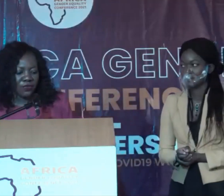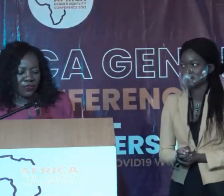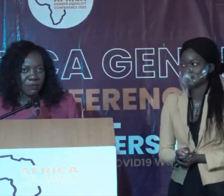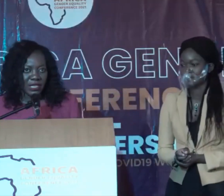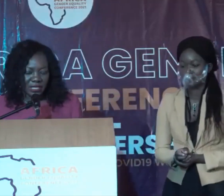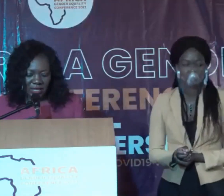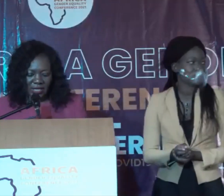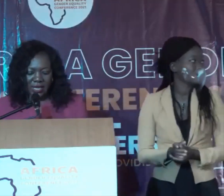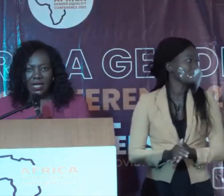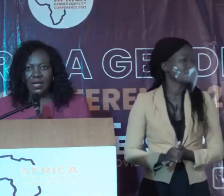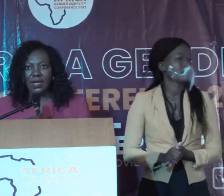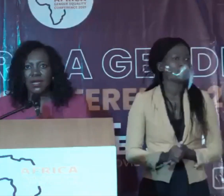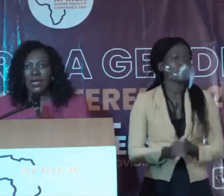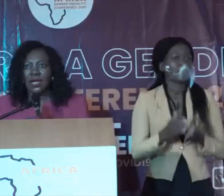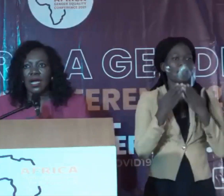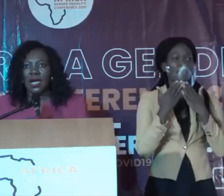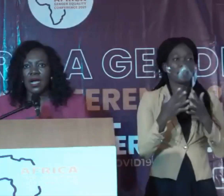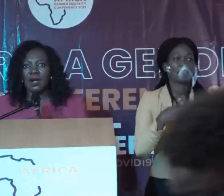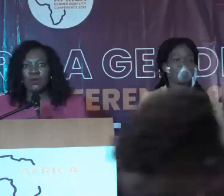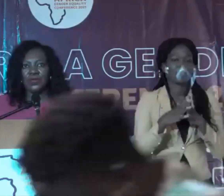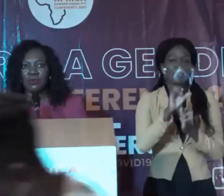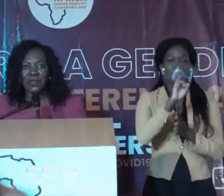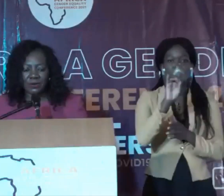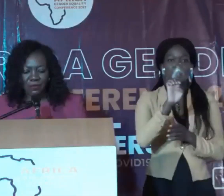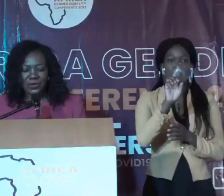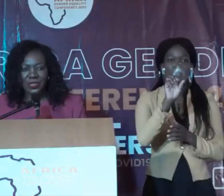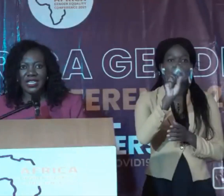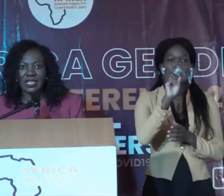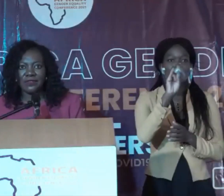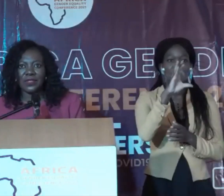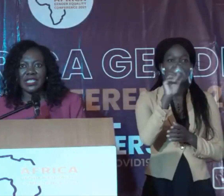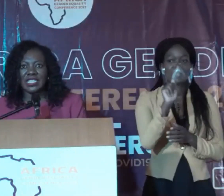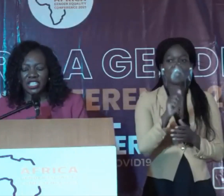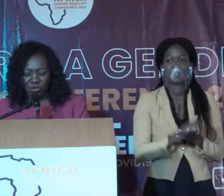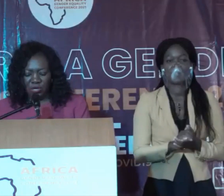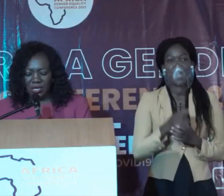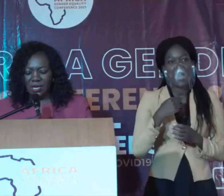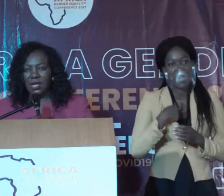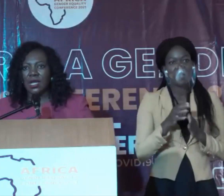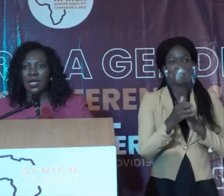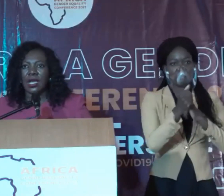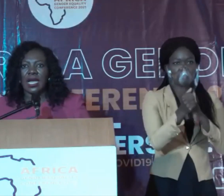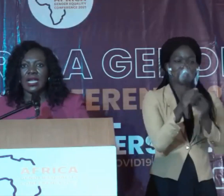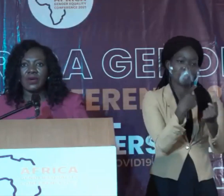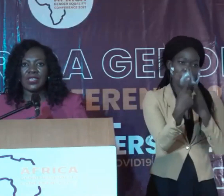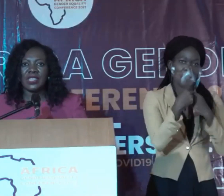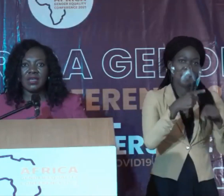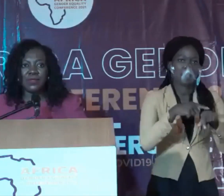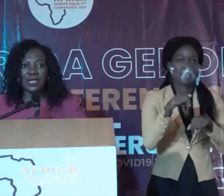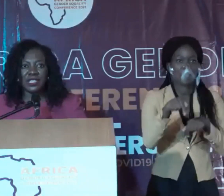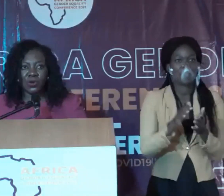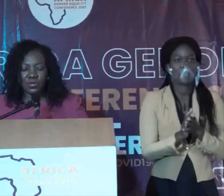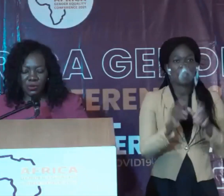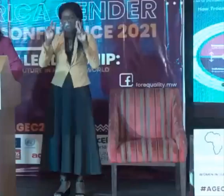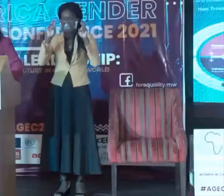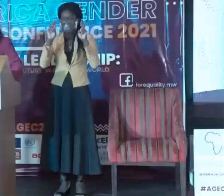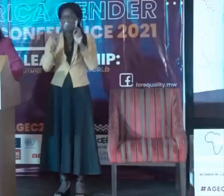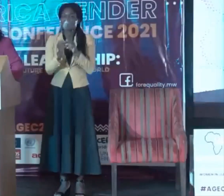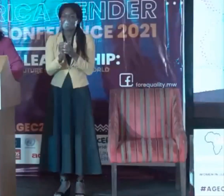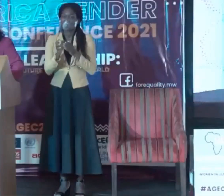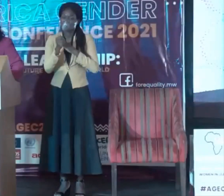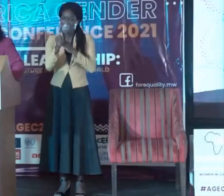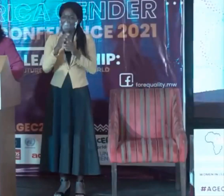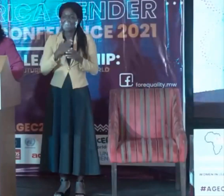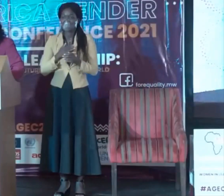Thank you very much, Jessica. I'll be your moderator for this session, and our theme that is going to guide us